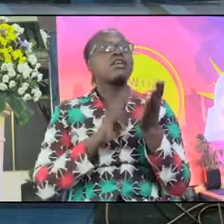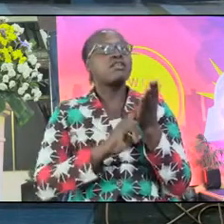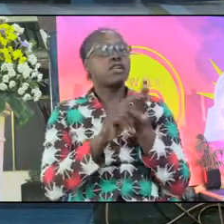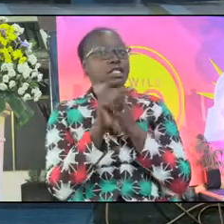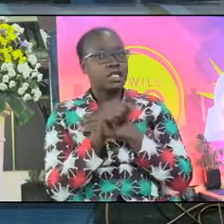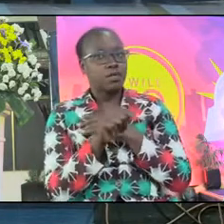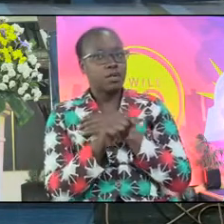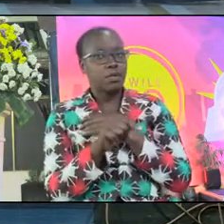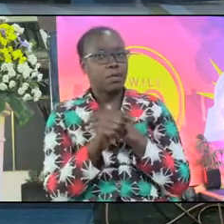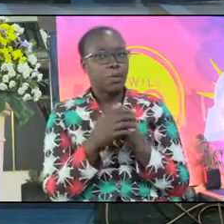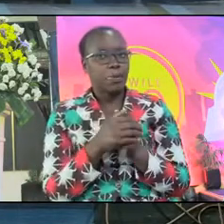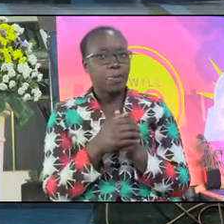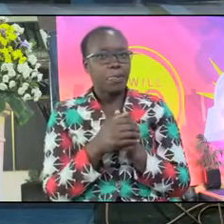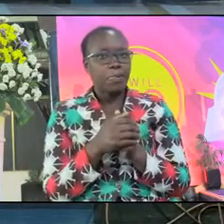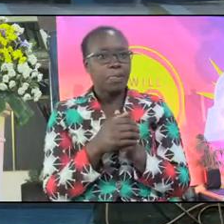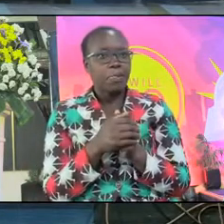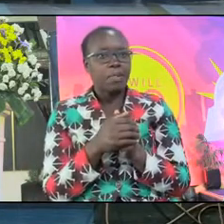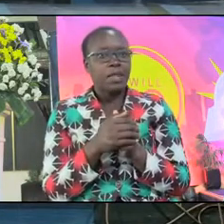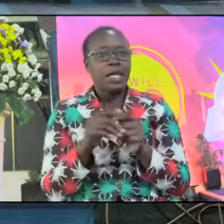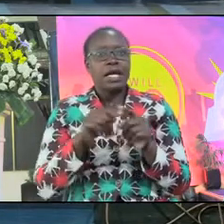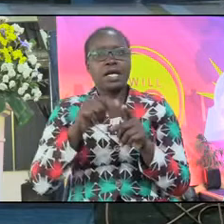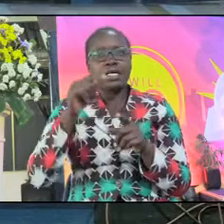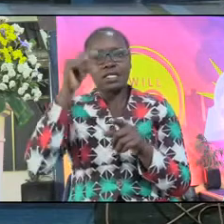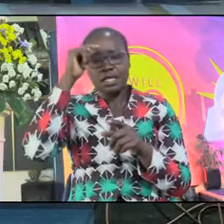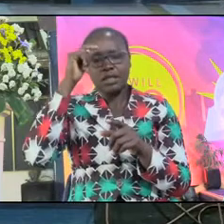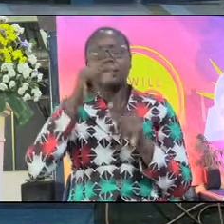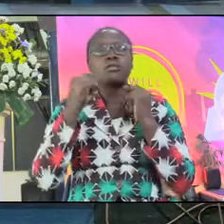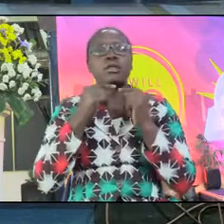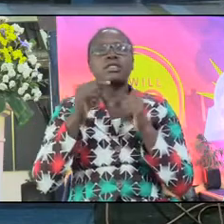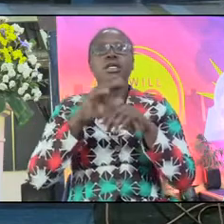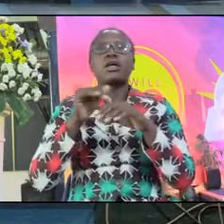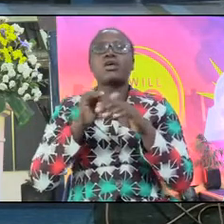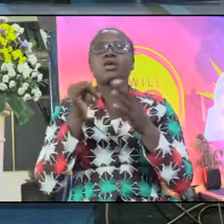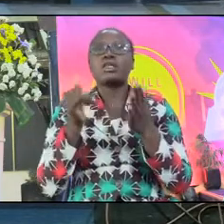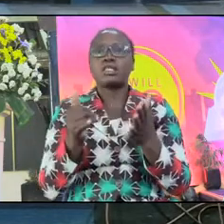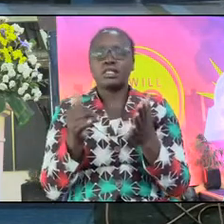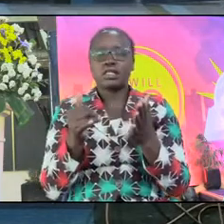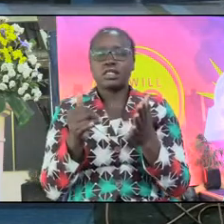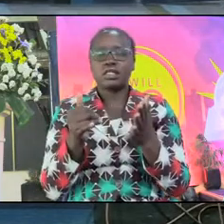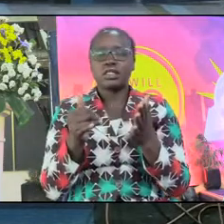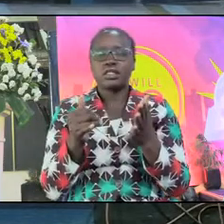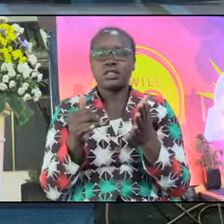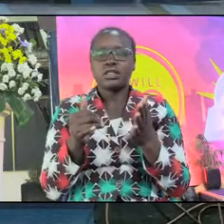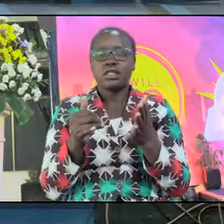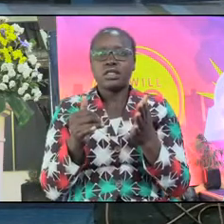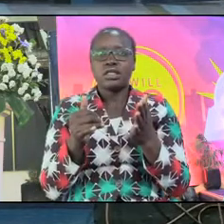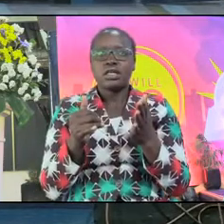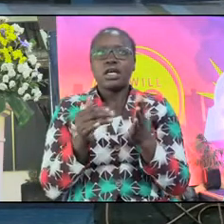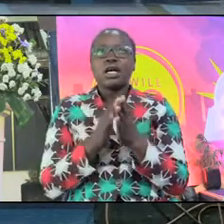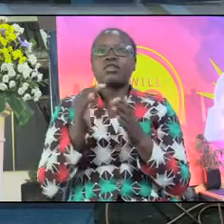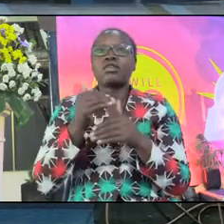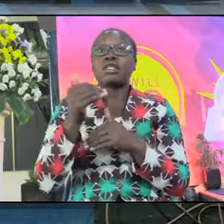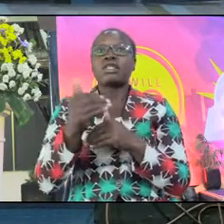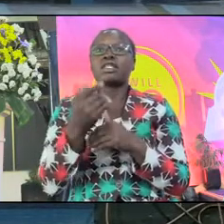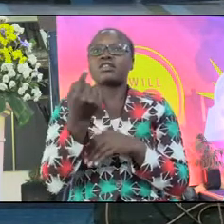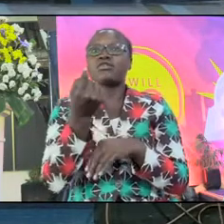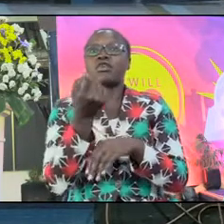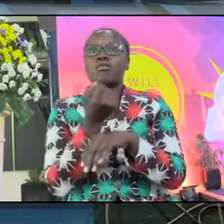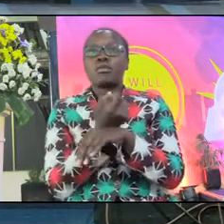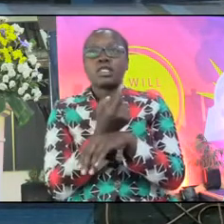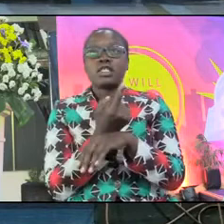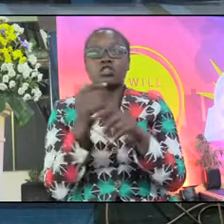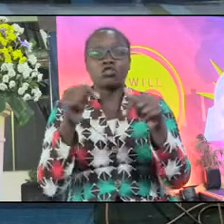text. As the theologians call it, a pericope. And for the next few